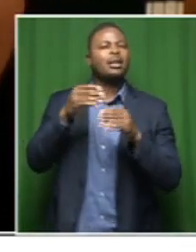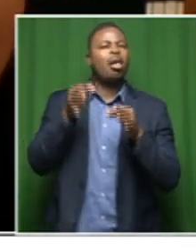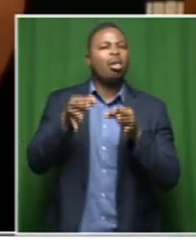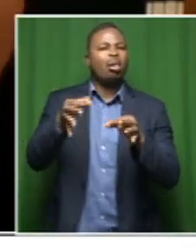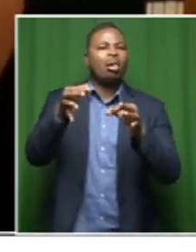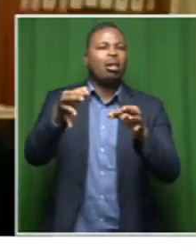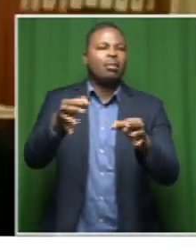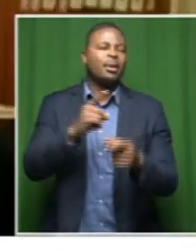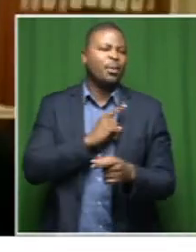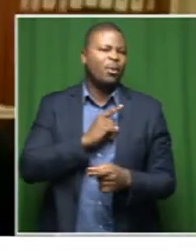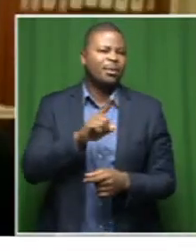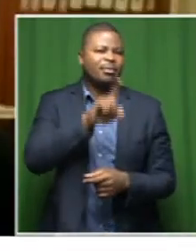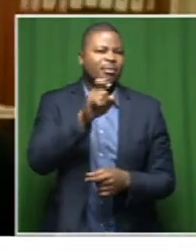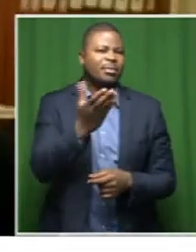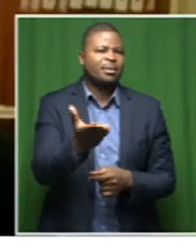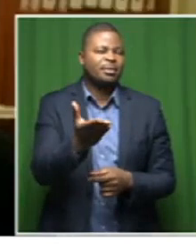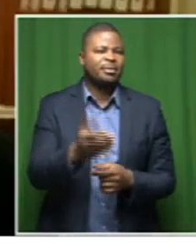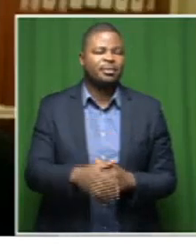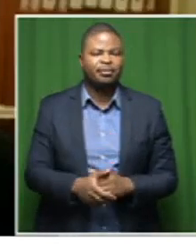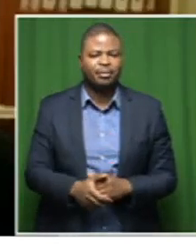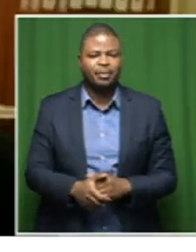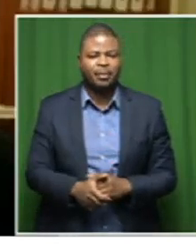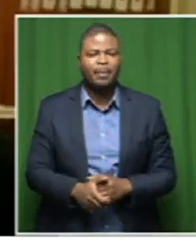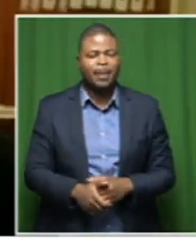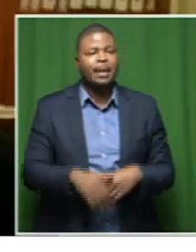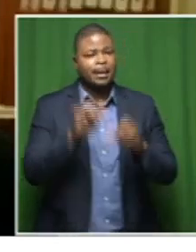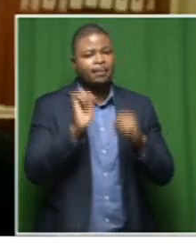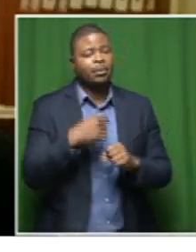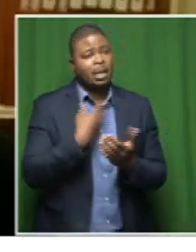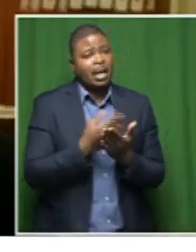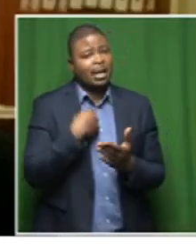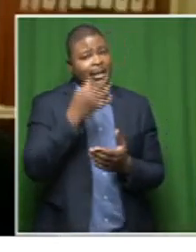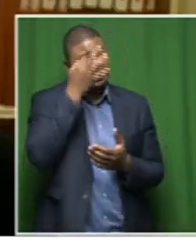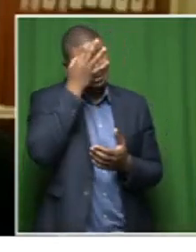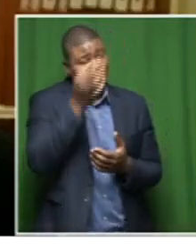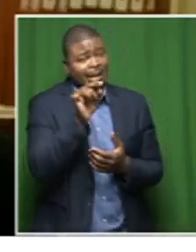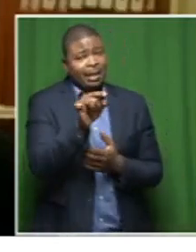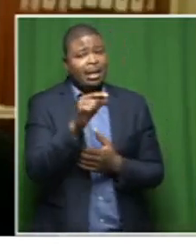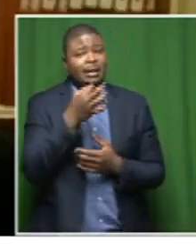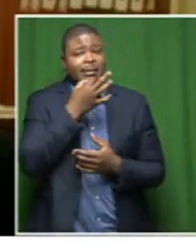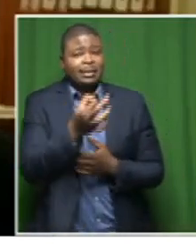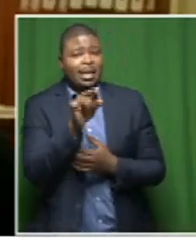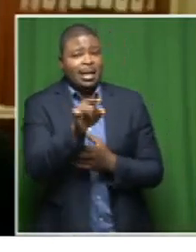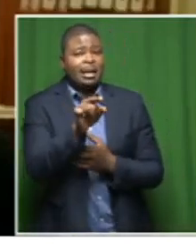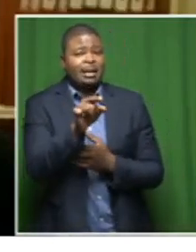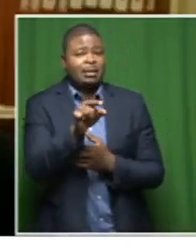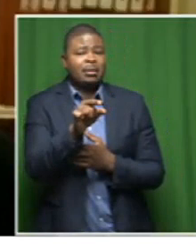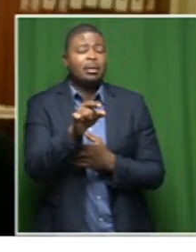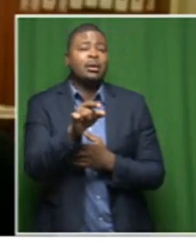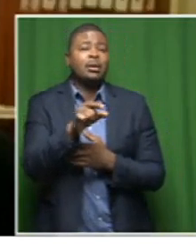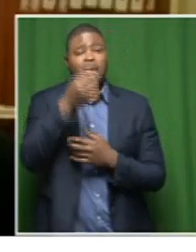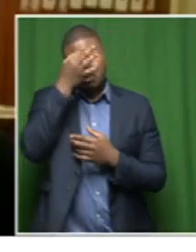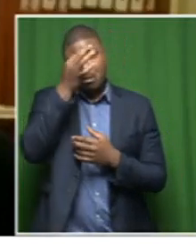I would say that there is a recalcitrance on the part of the state, and that kind of continues in a